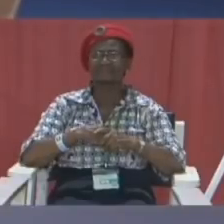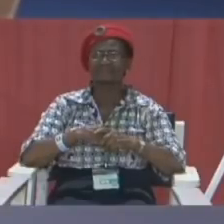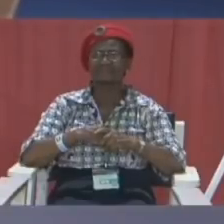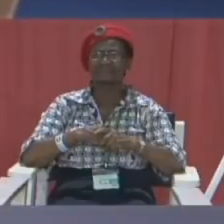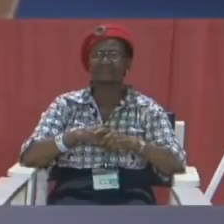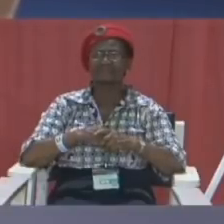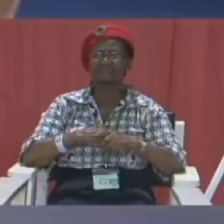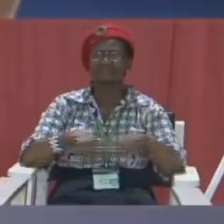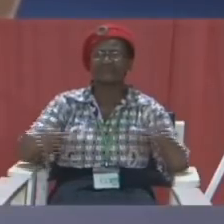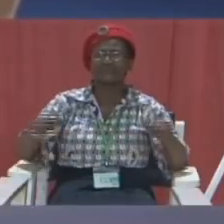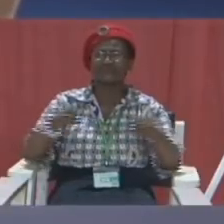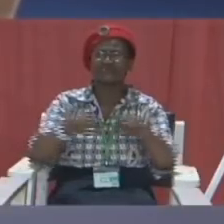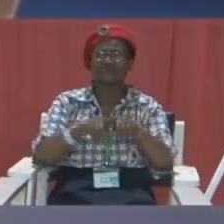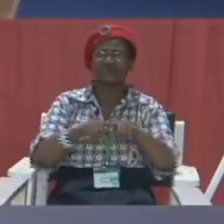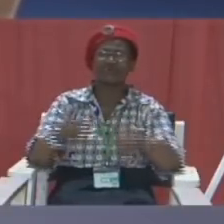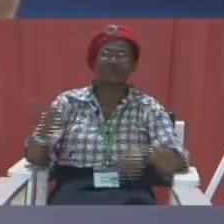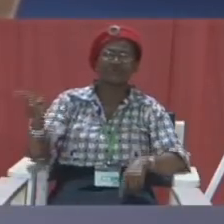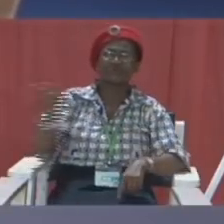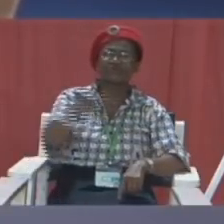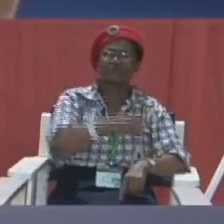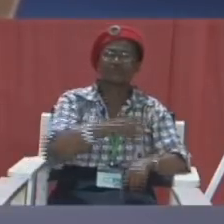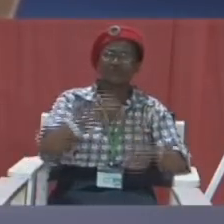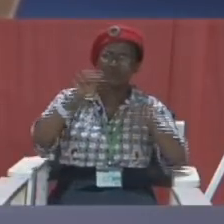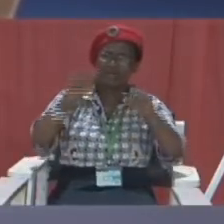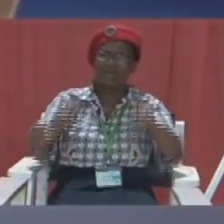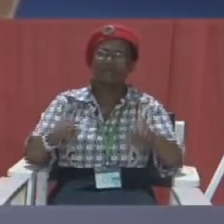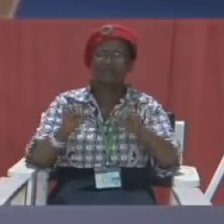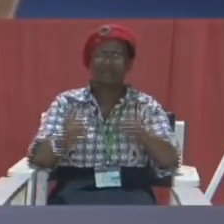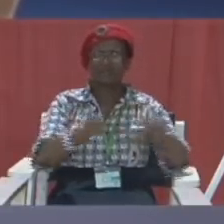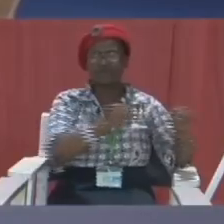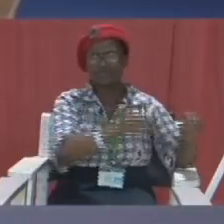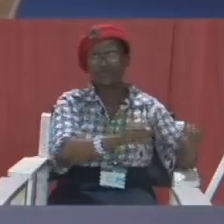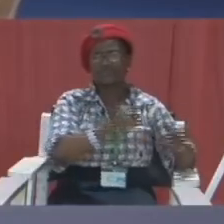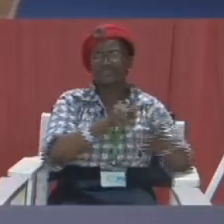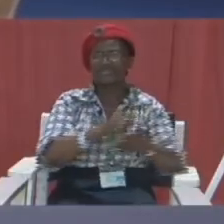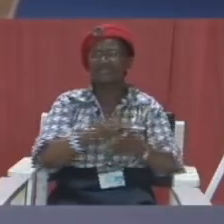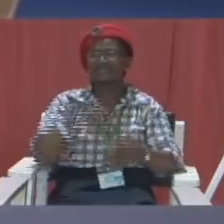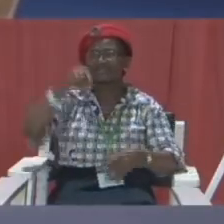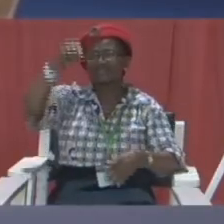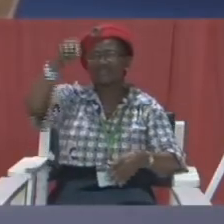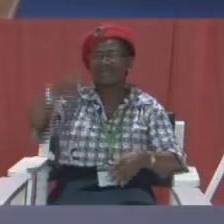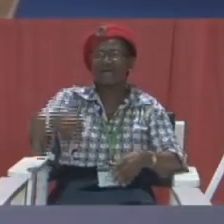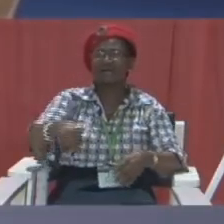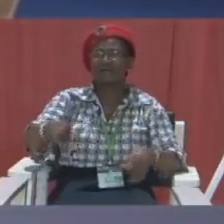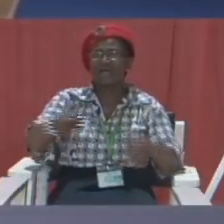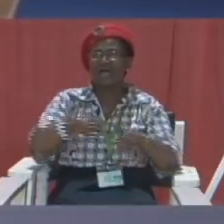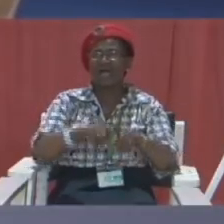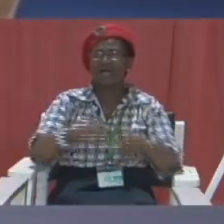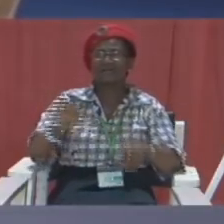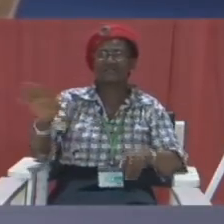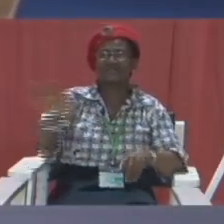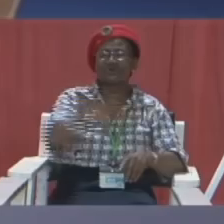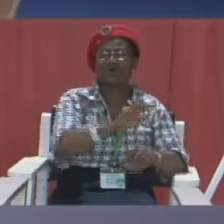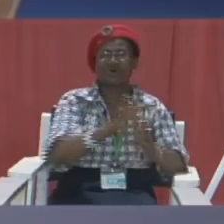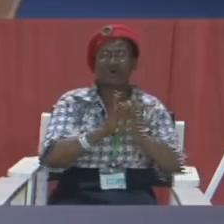So you can put it down as your prayer point number 5. O le ko le gege bi kuku adura re karun.